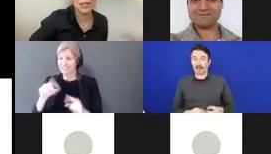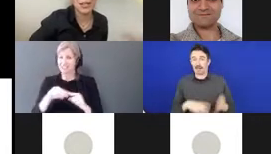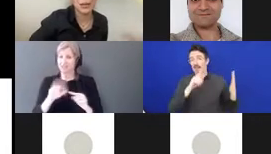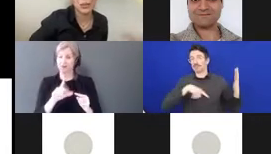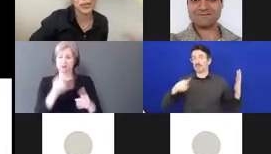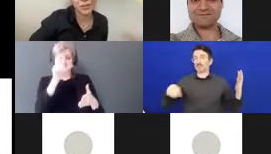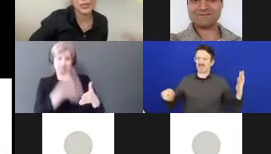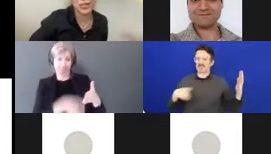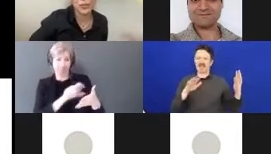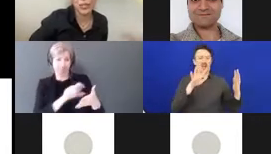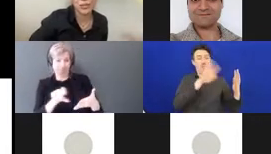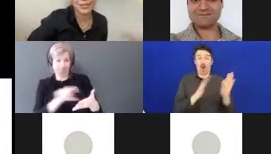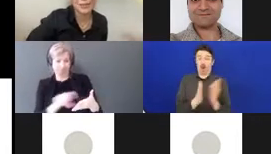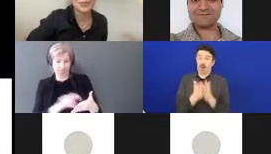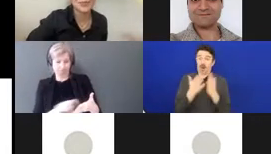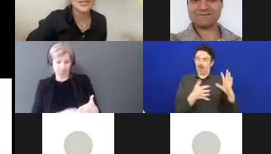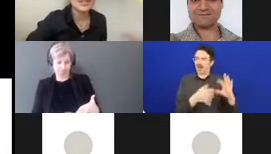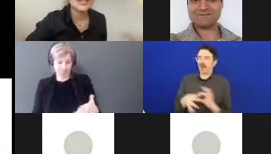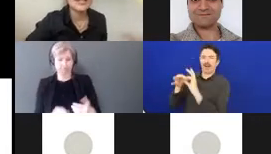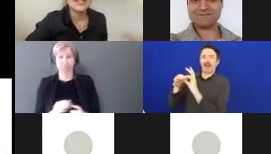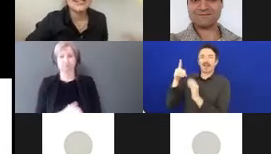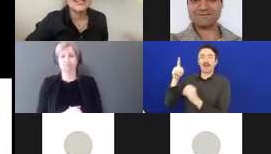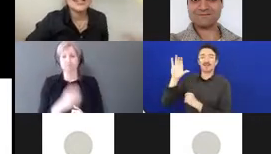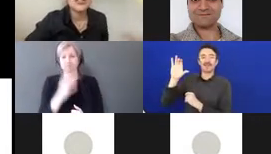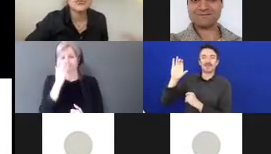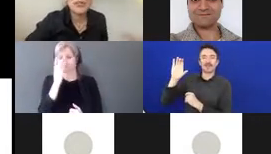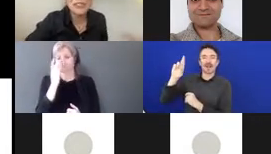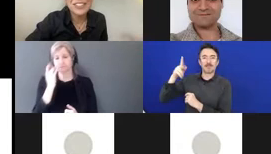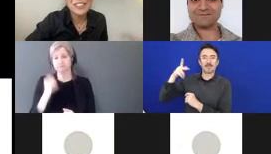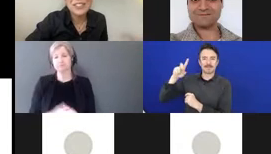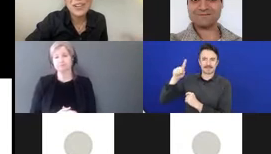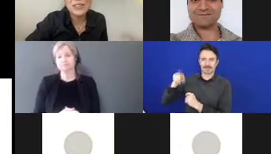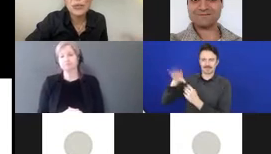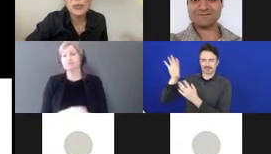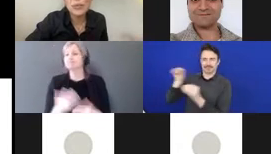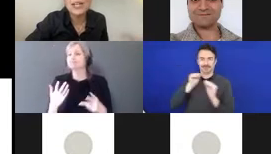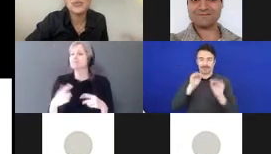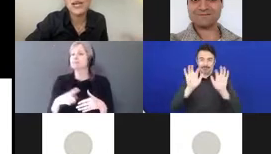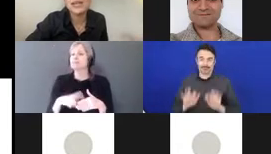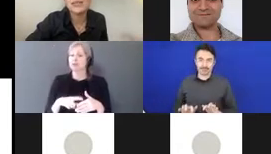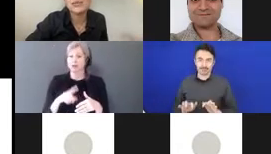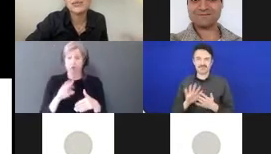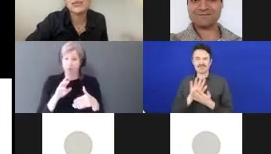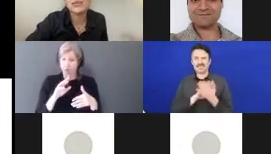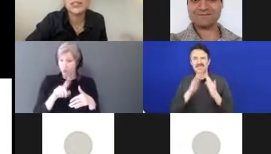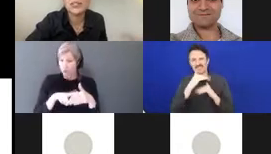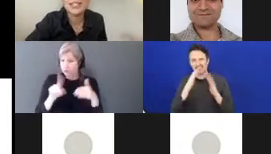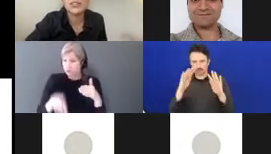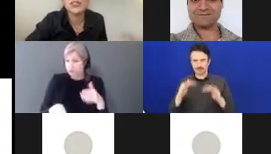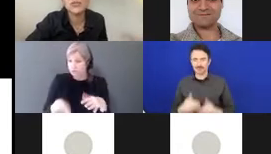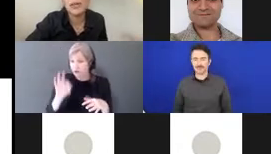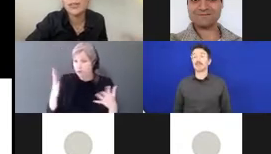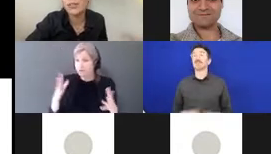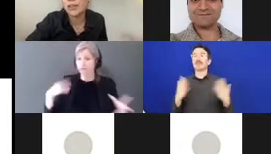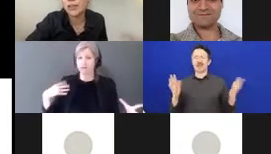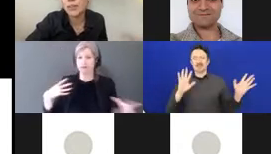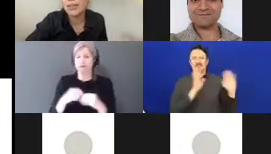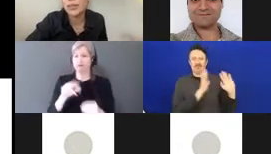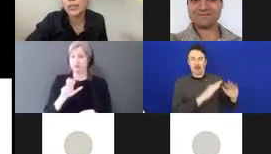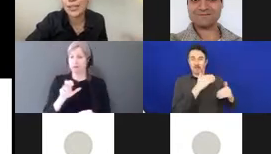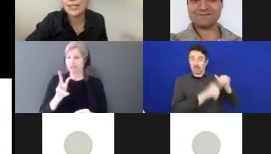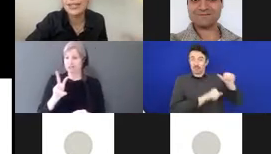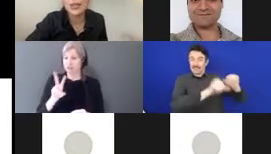that we collected. So briefly, the results that we obtained, we had a total of 362 policy